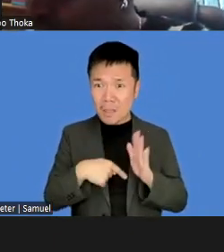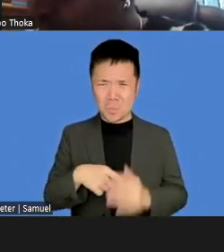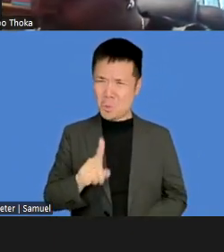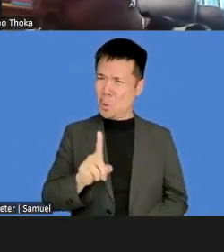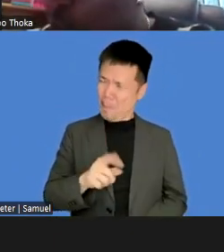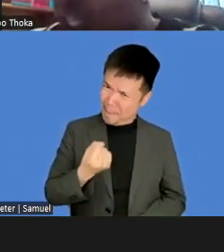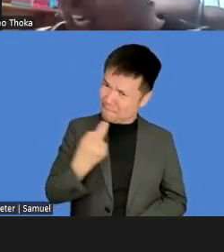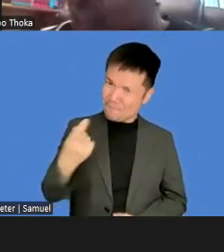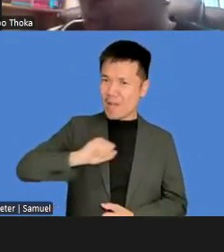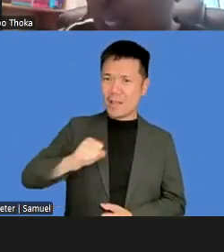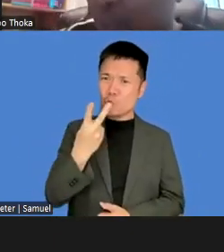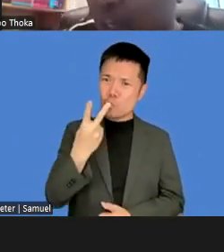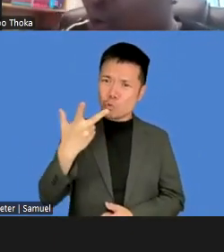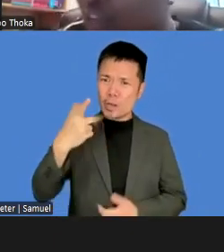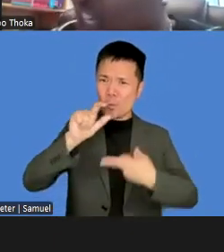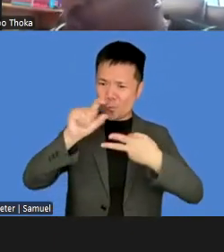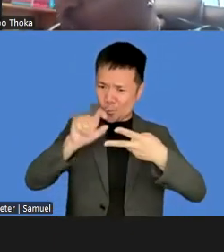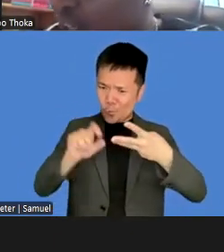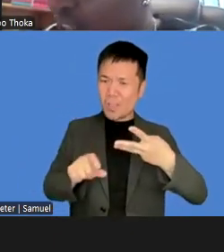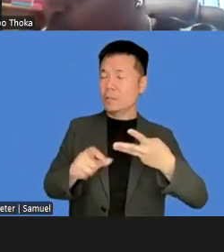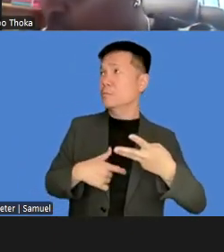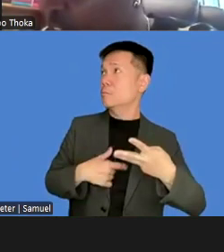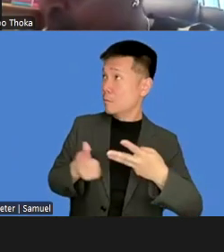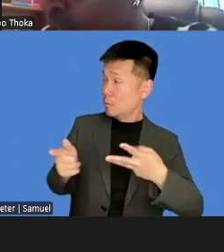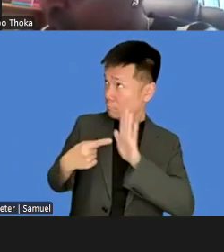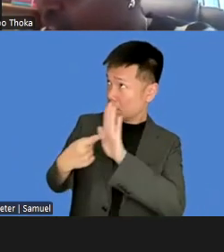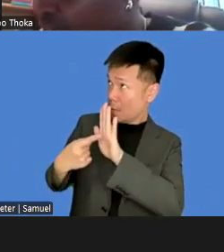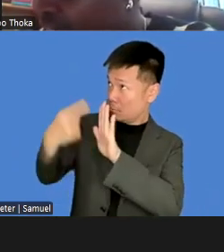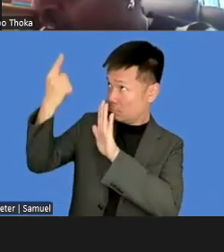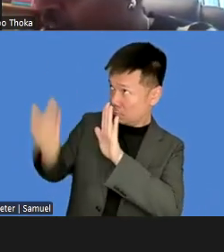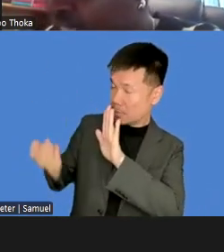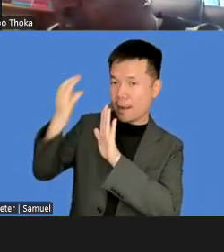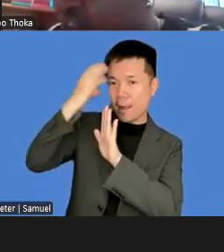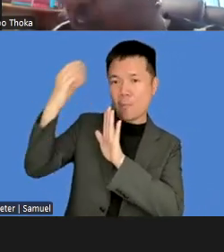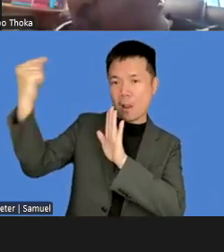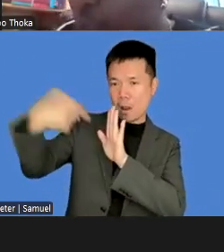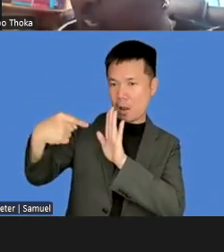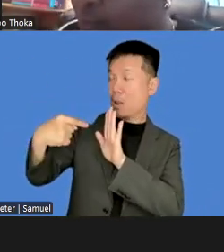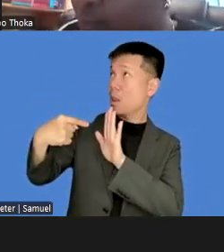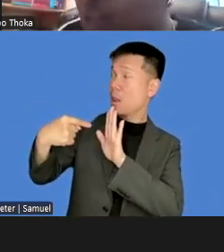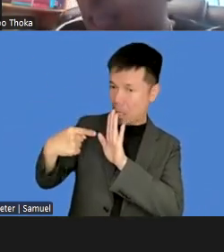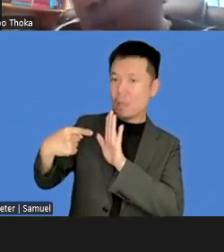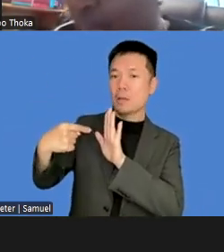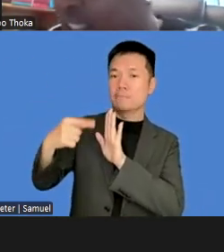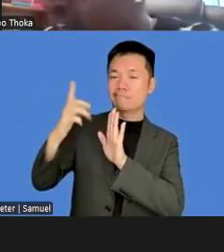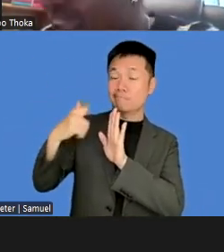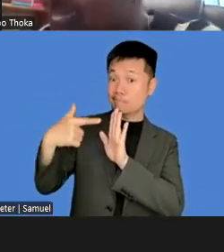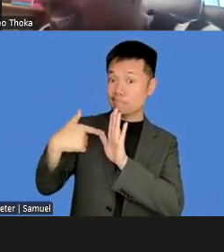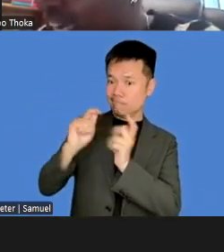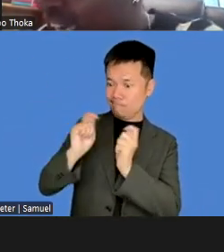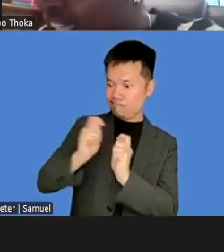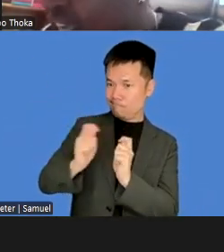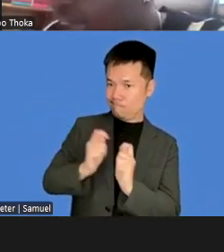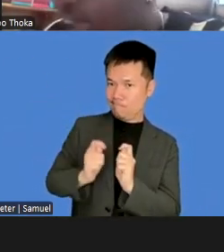ordered that within a 3-week period of issuing that order, the directives have to be amended, and